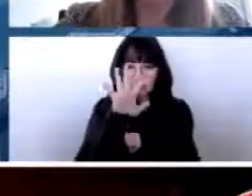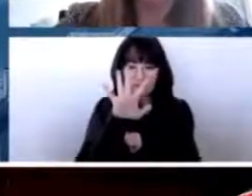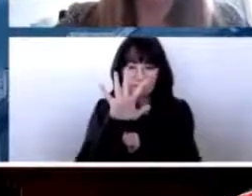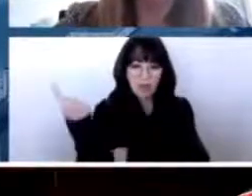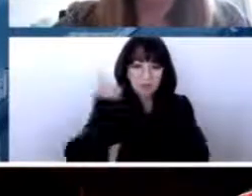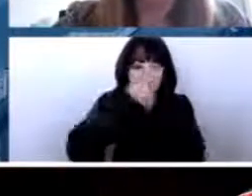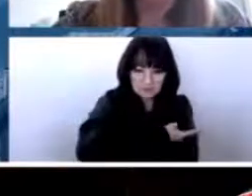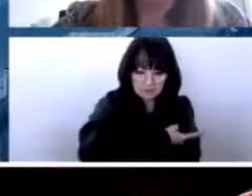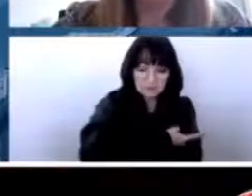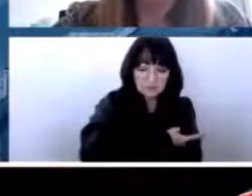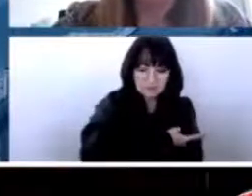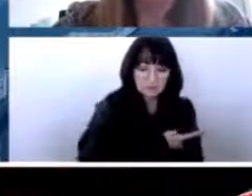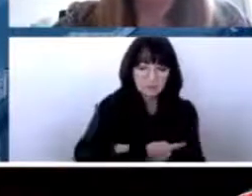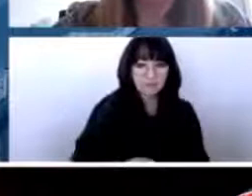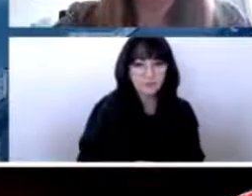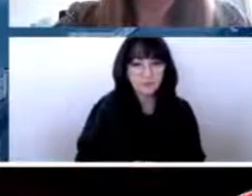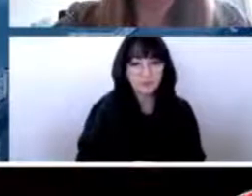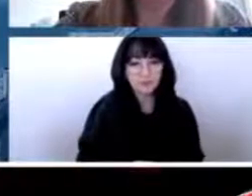But